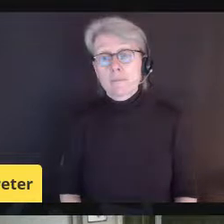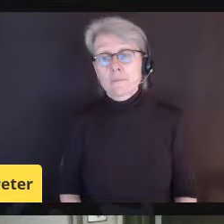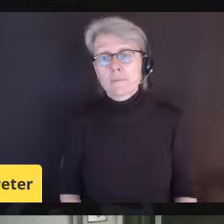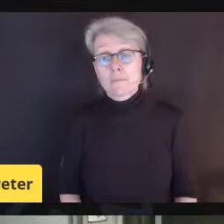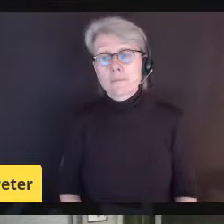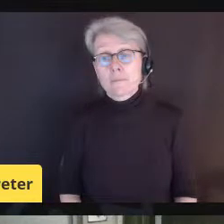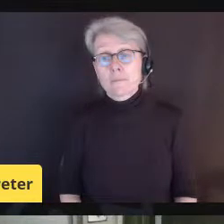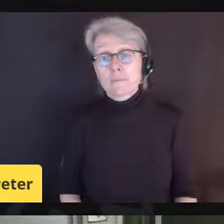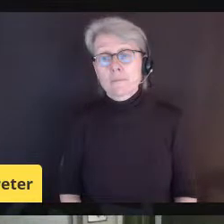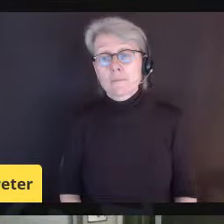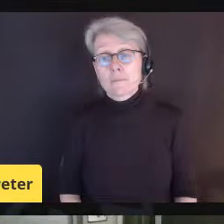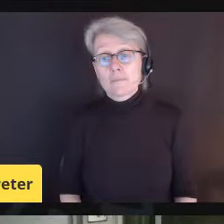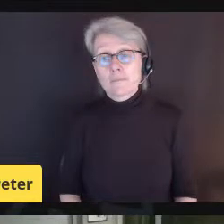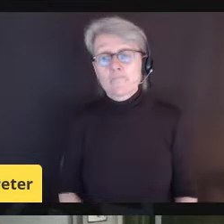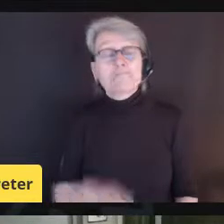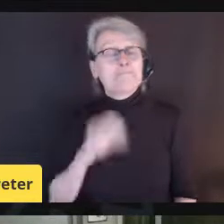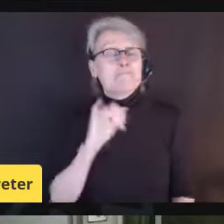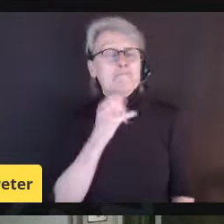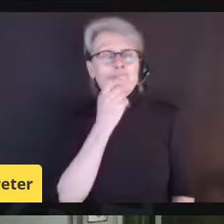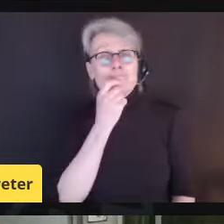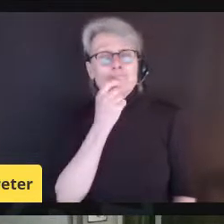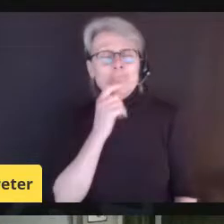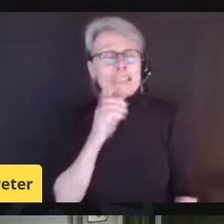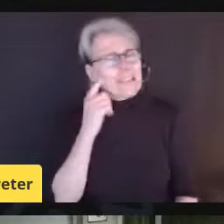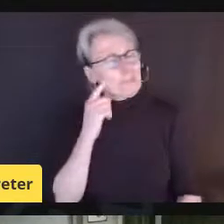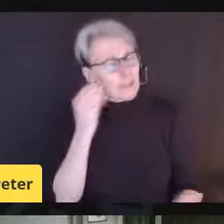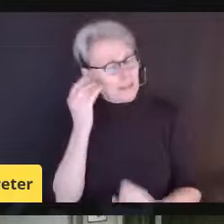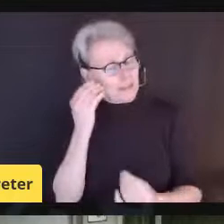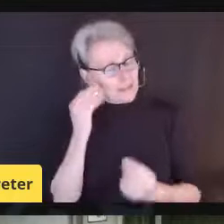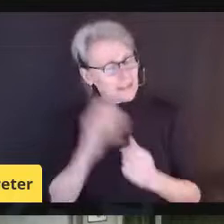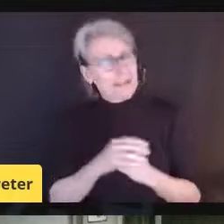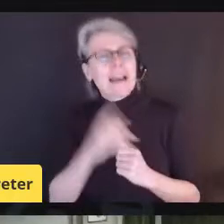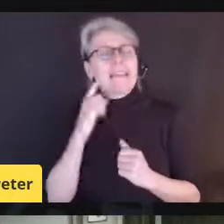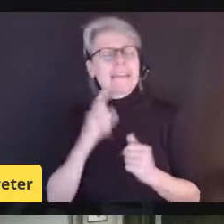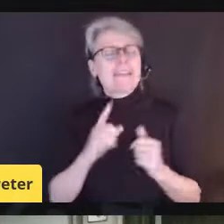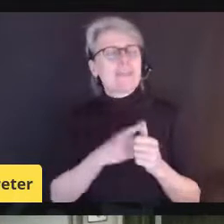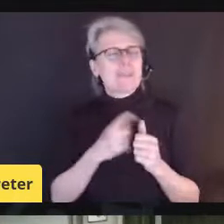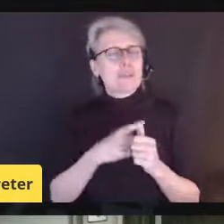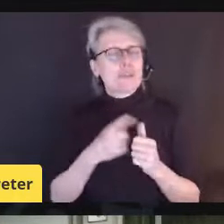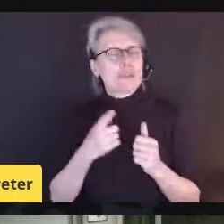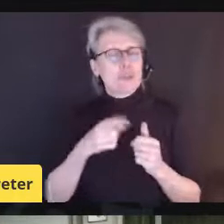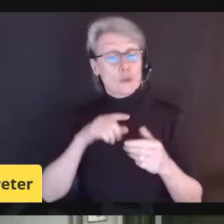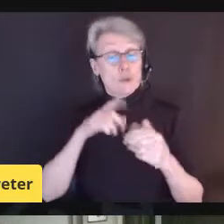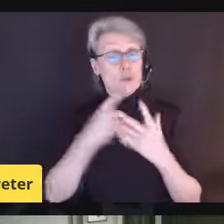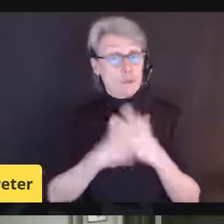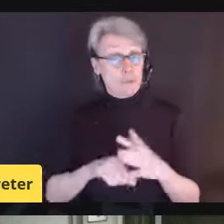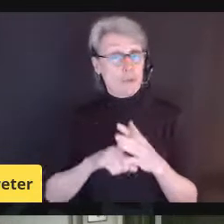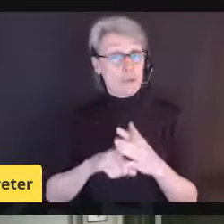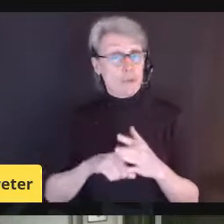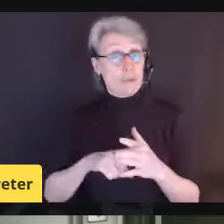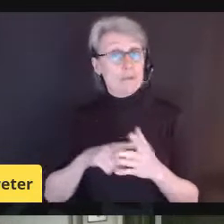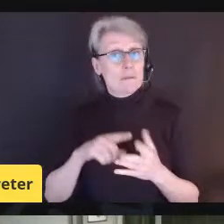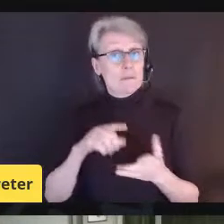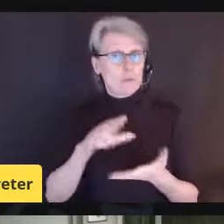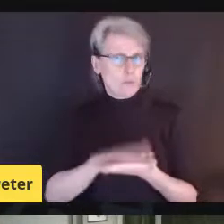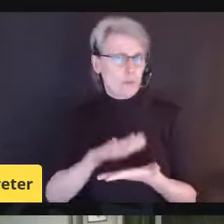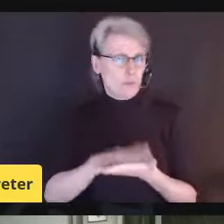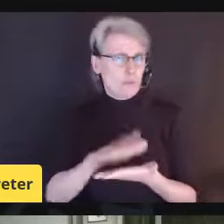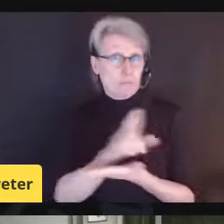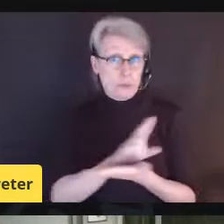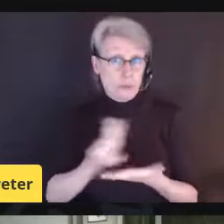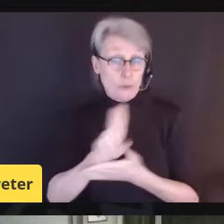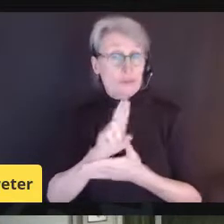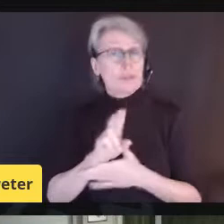sorry, I gotta think about that for a second. I think that one of the first things you should do is when you enter university is to figure out what